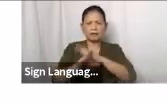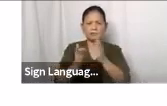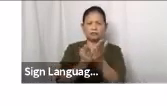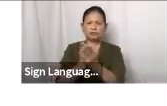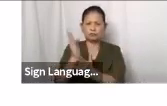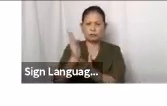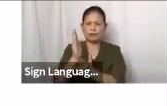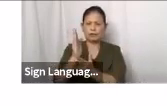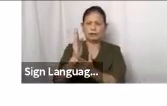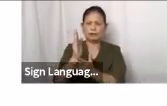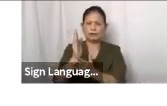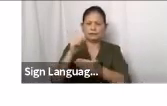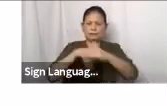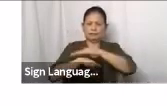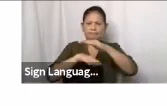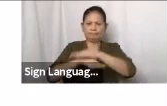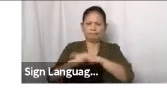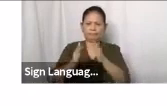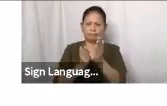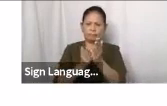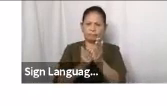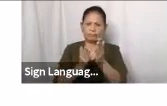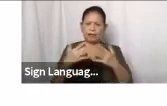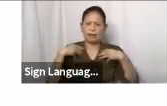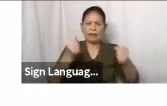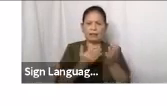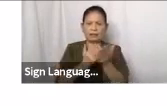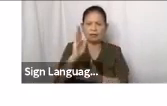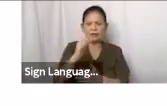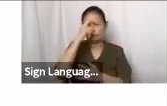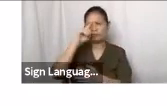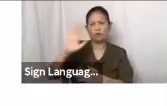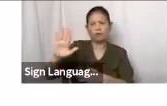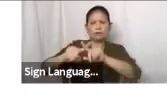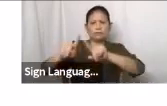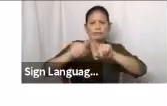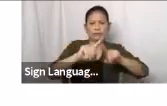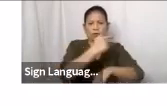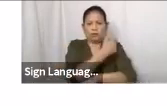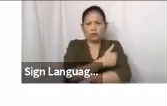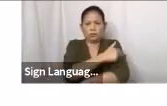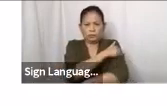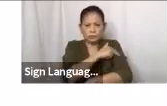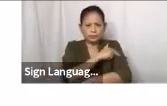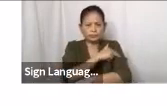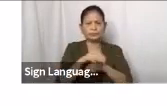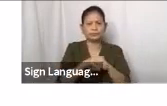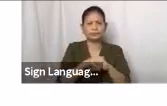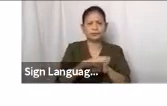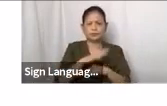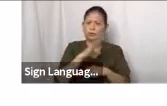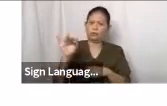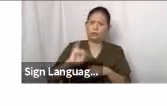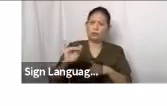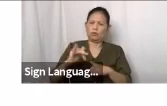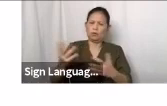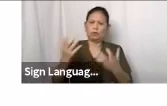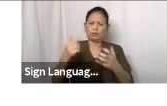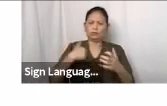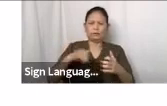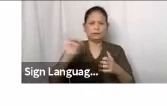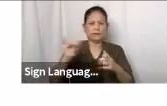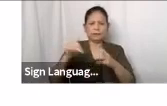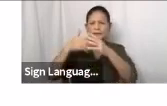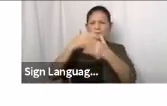to by different to different hospitals. And secondly, we've been created sensitization guidelines for the